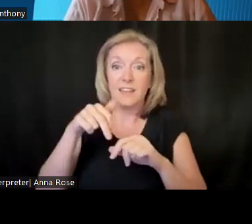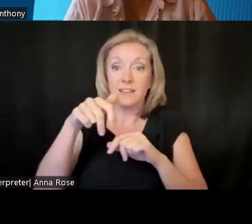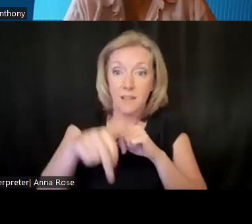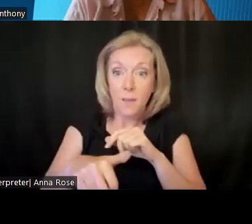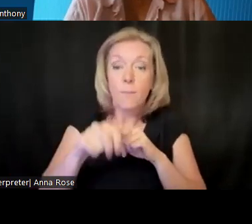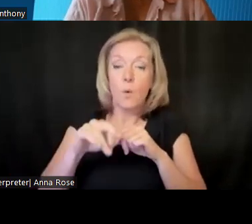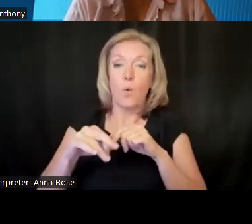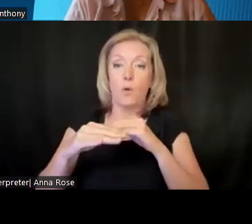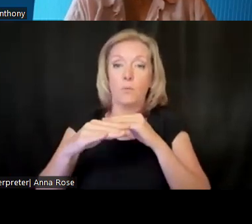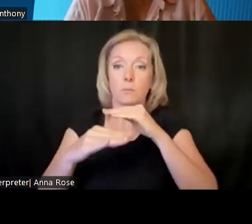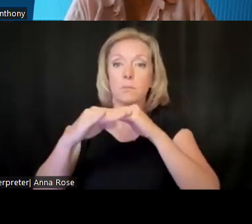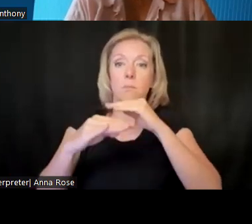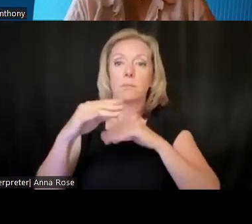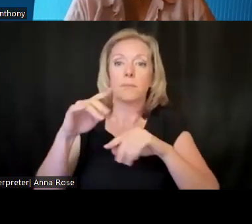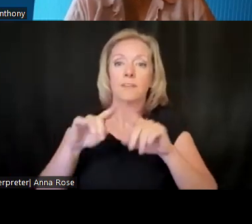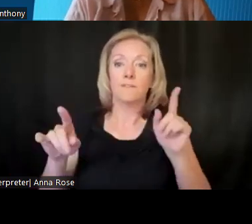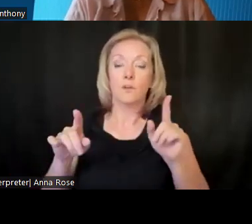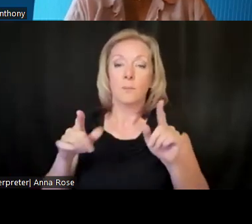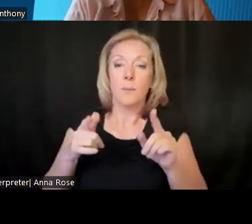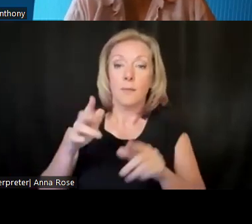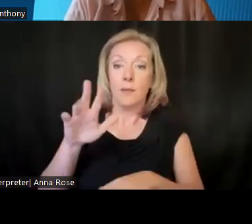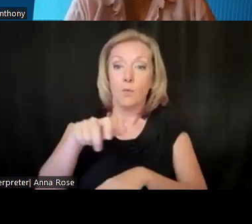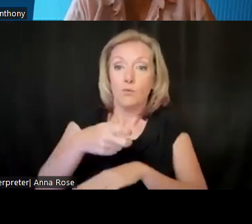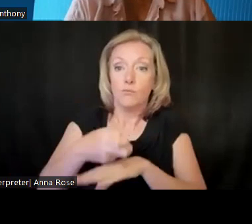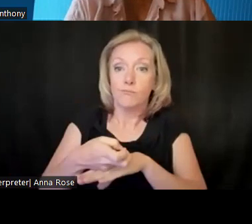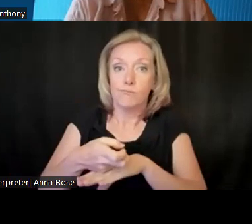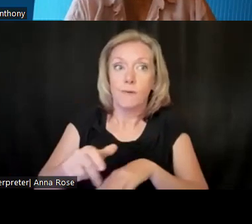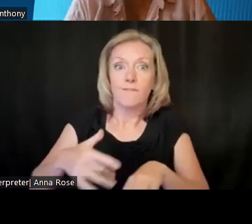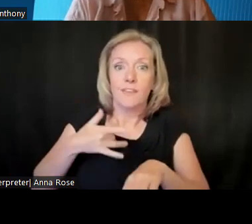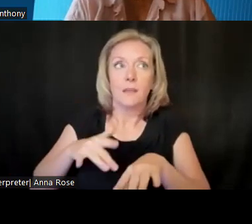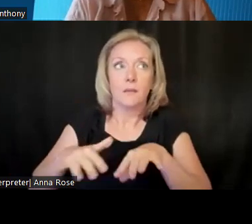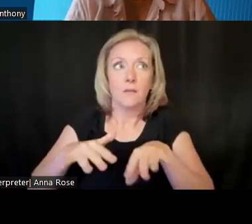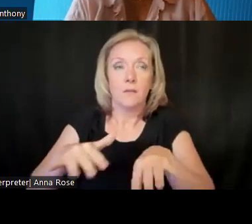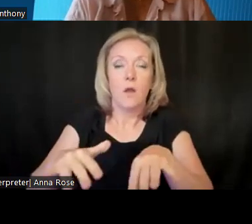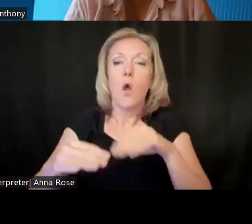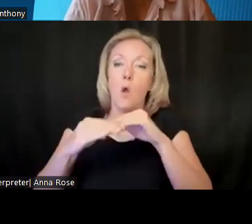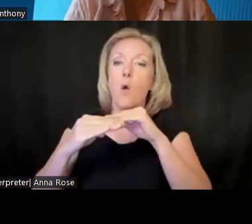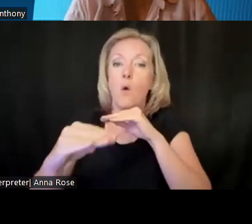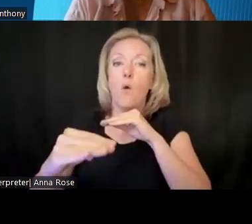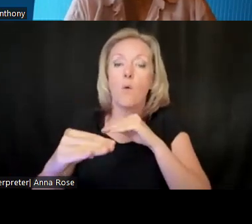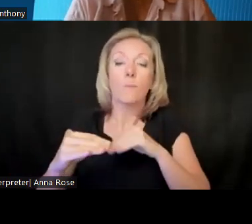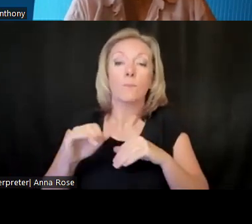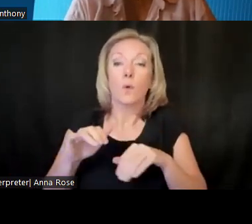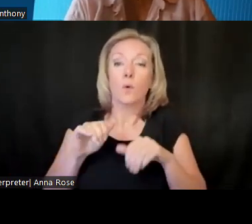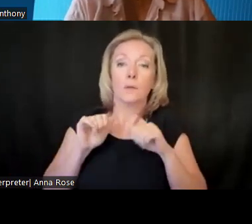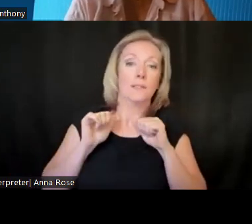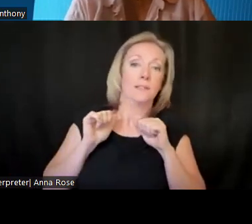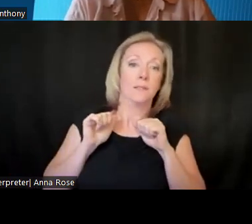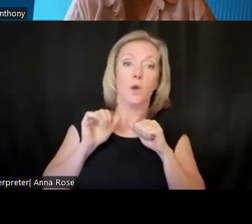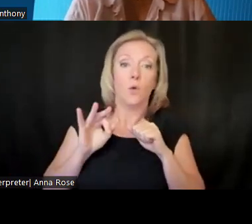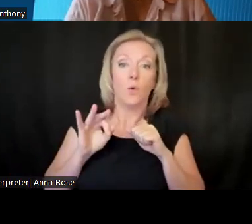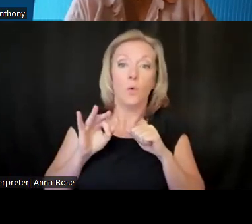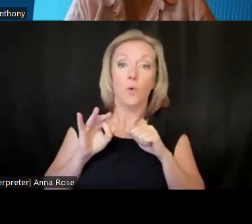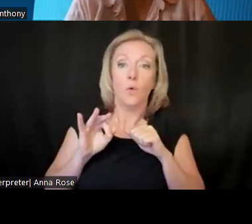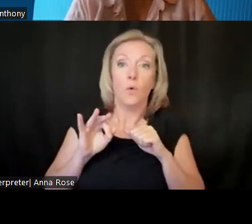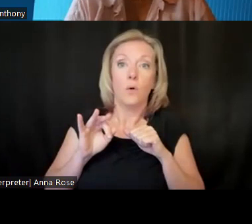a surface change. So they may get down on their hands and feel it. You may have a kid who really hesitates, or you can have a kid that is a